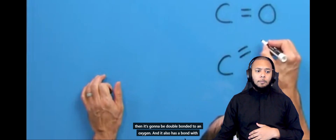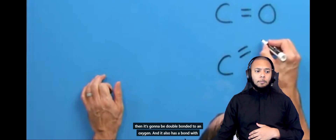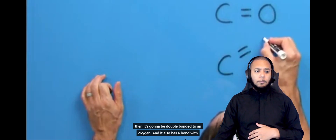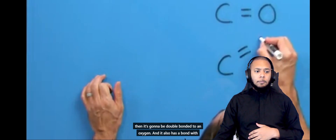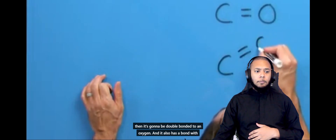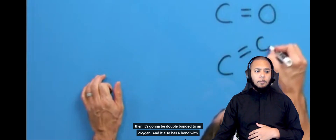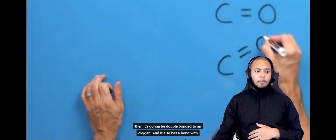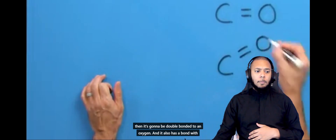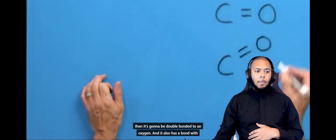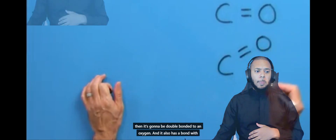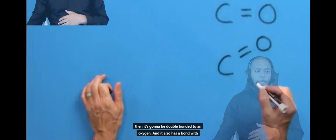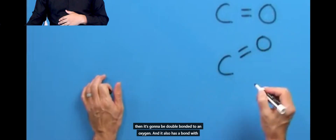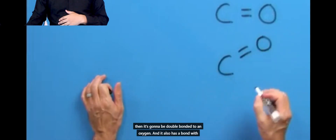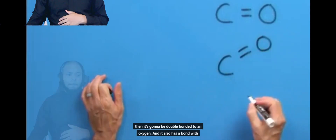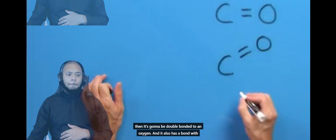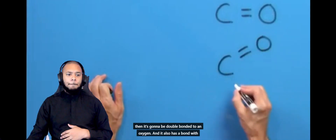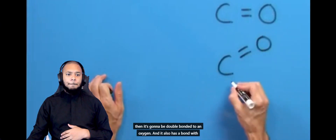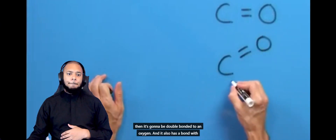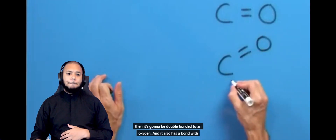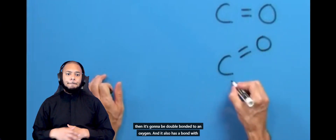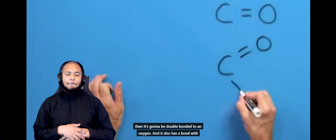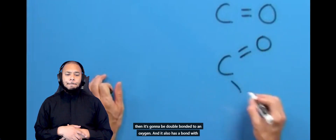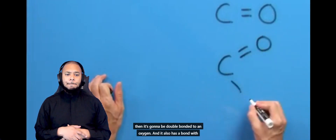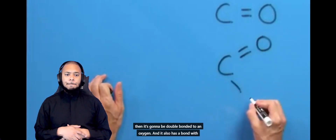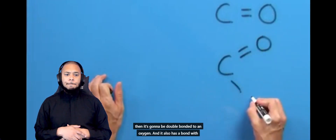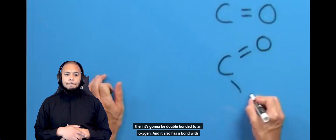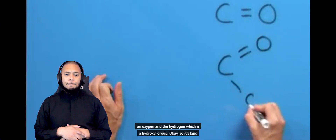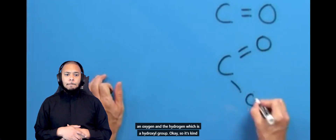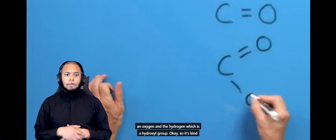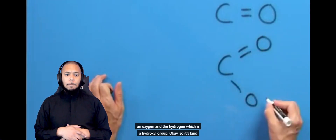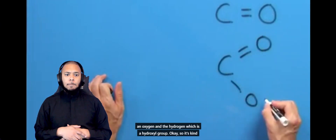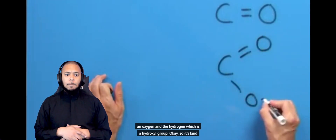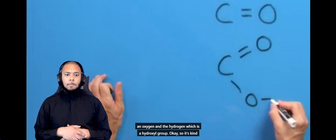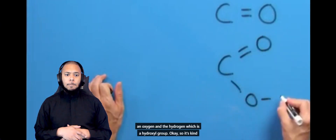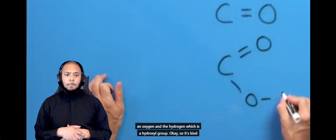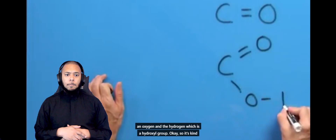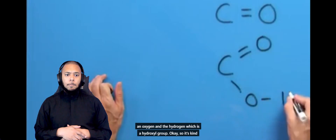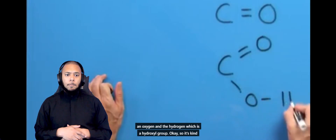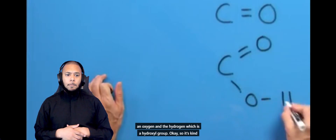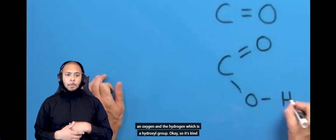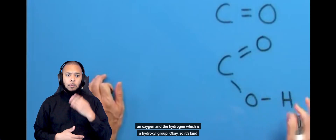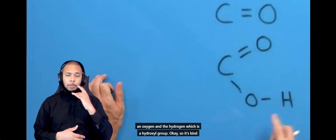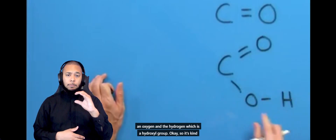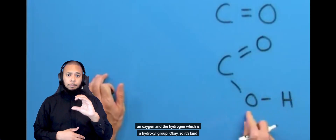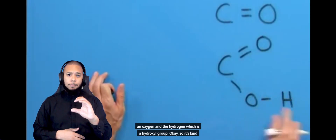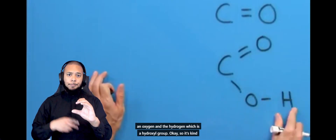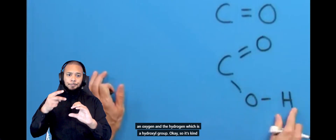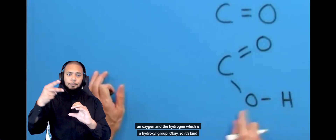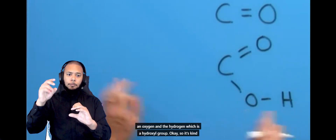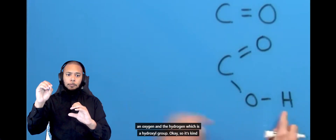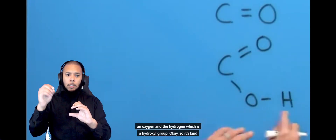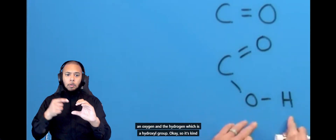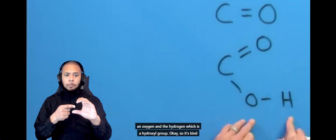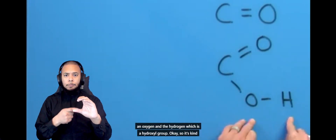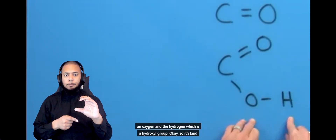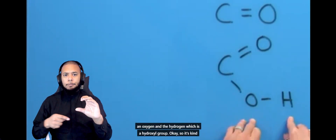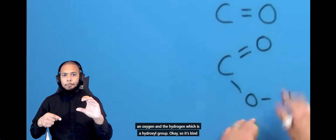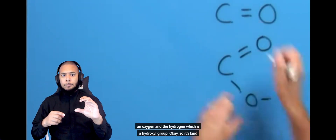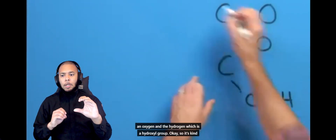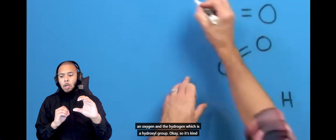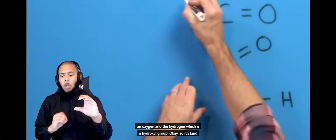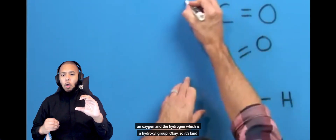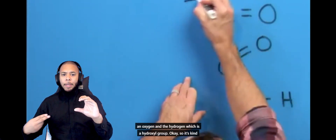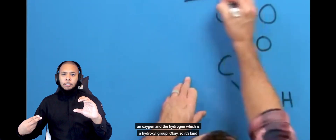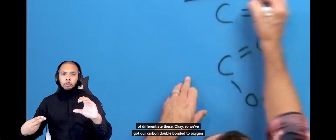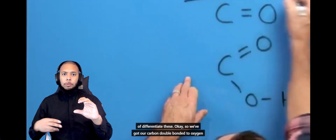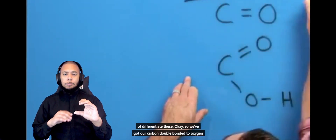be double bonded to an oxygen, and it also has a bond with an oxygen and a hydrogen, which is a hydroxyl